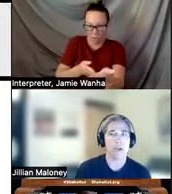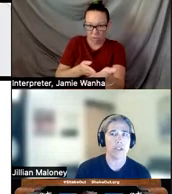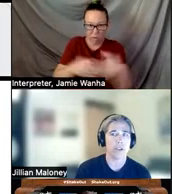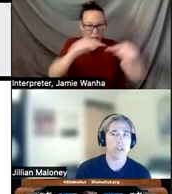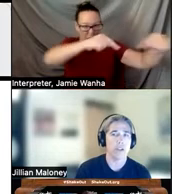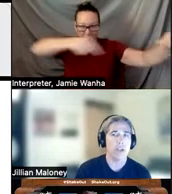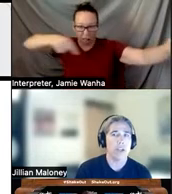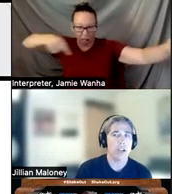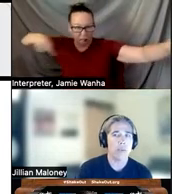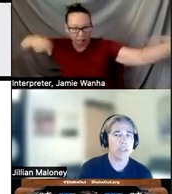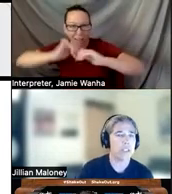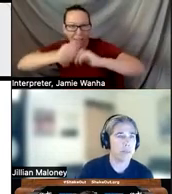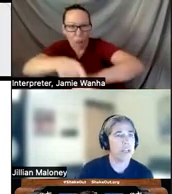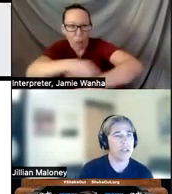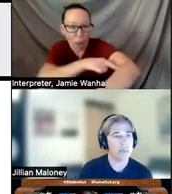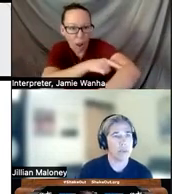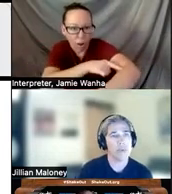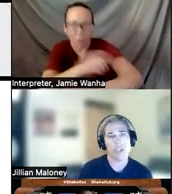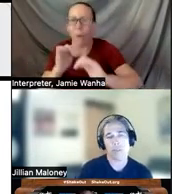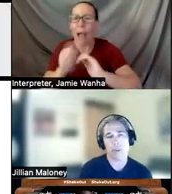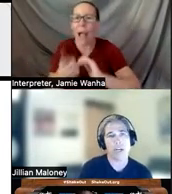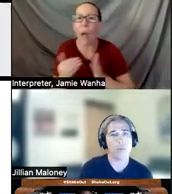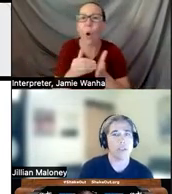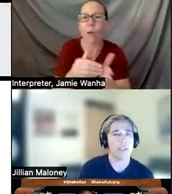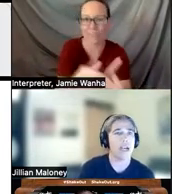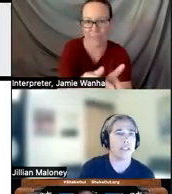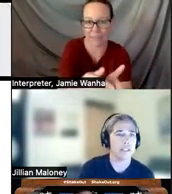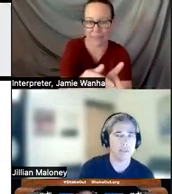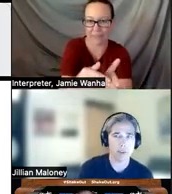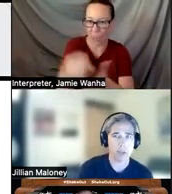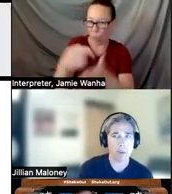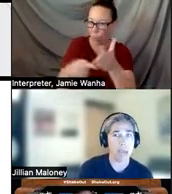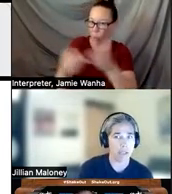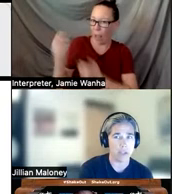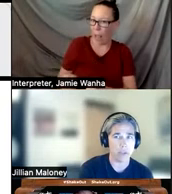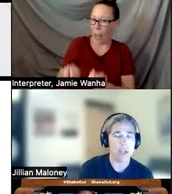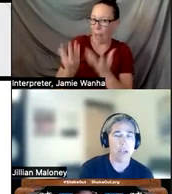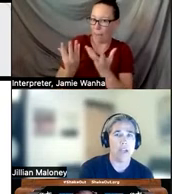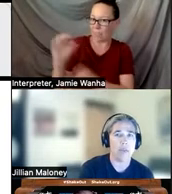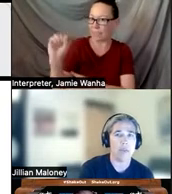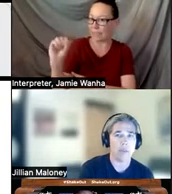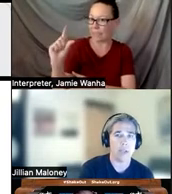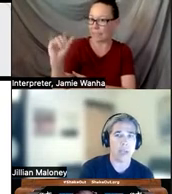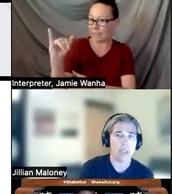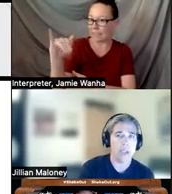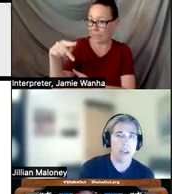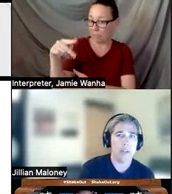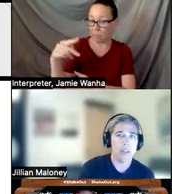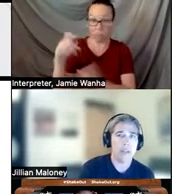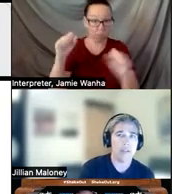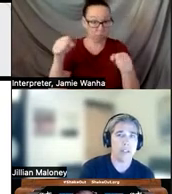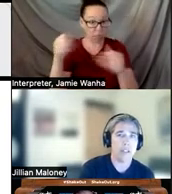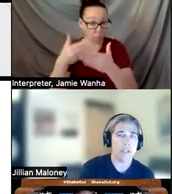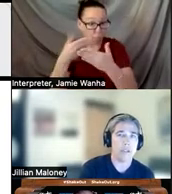the recurrence interval. What's the slip rate, and can we project what size of an earthquake, what magnitude we would expect? On